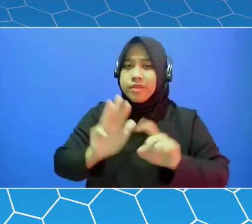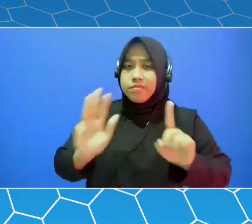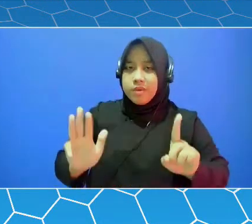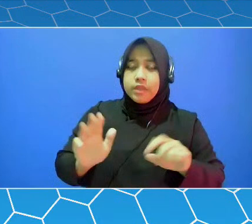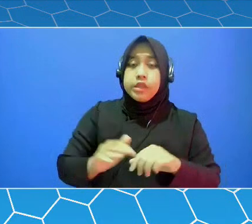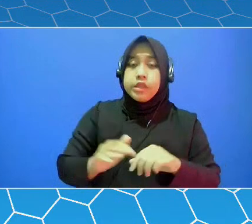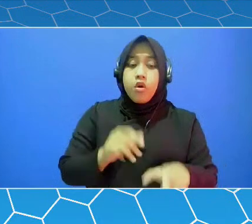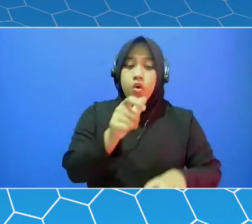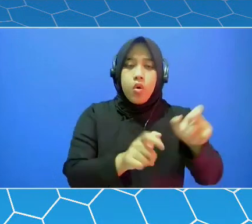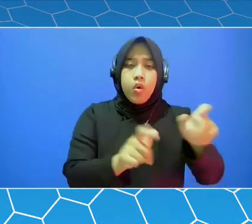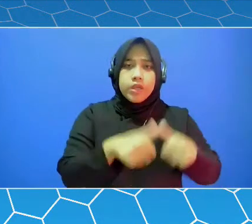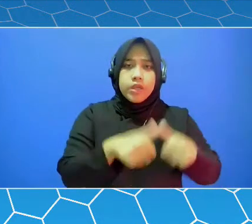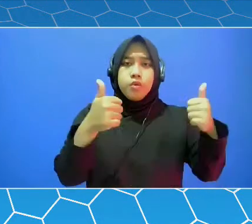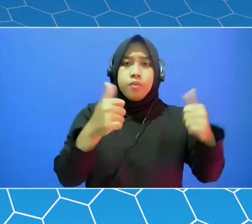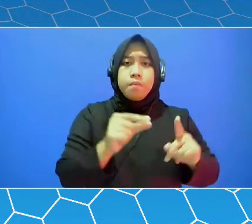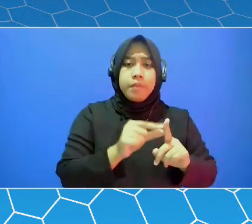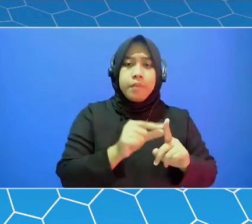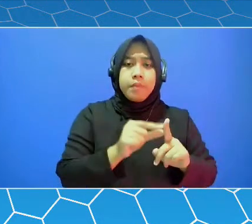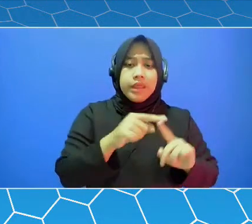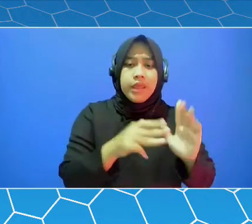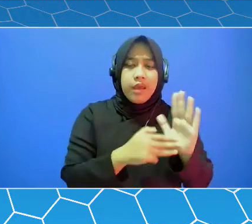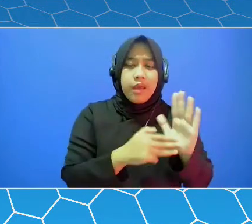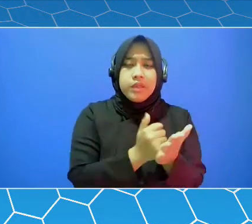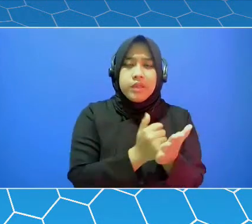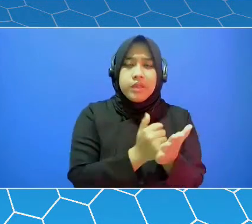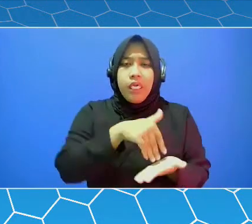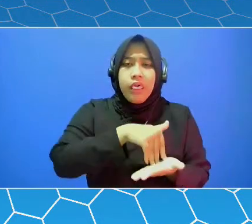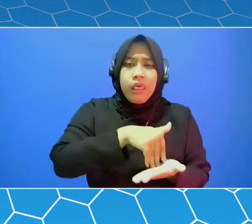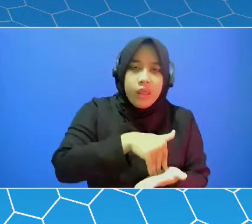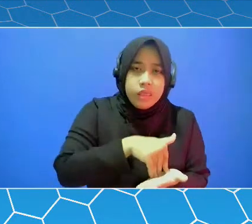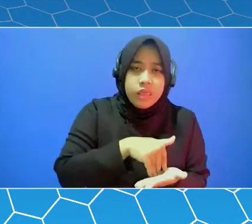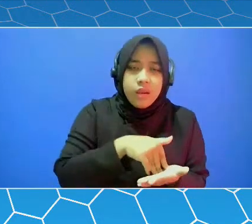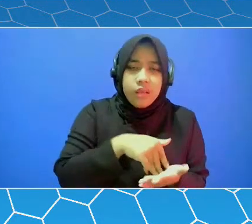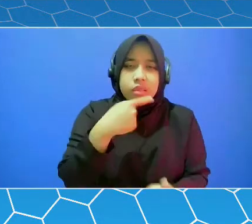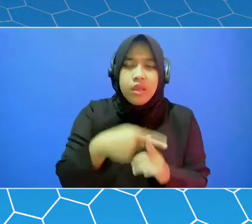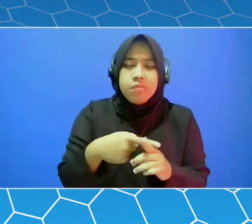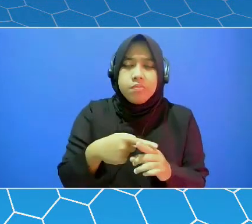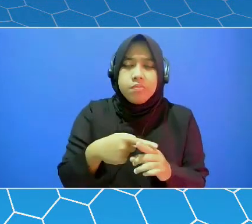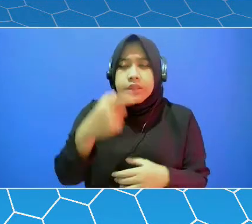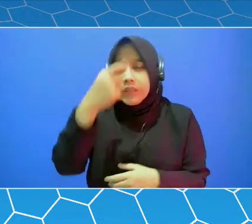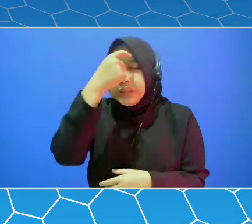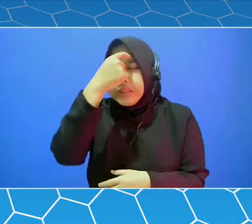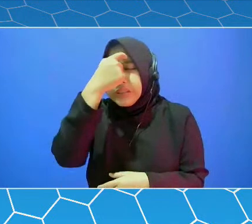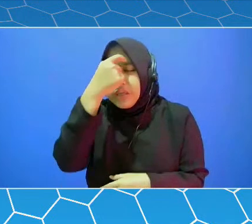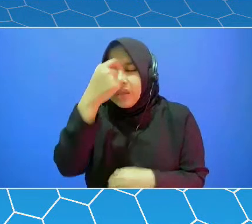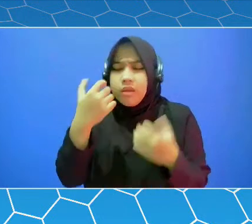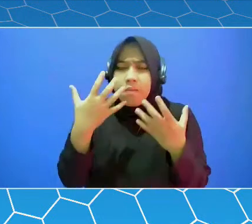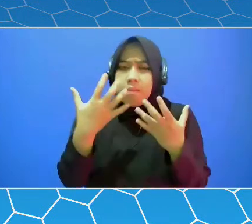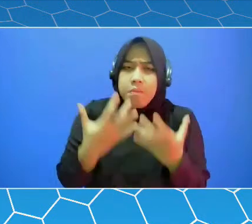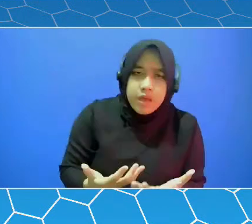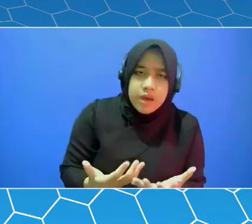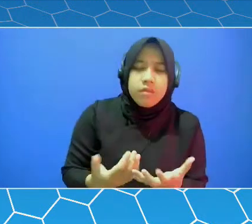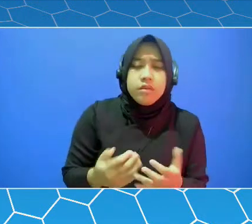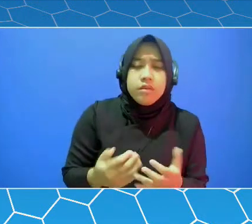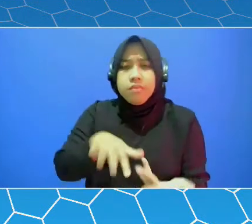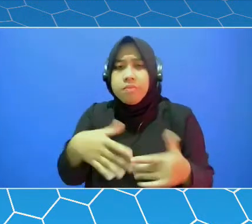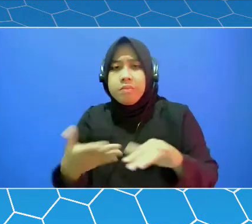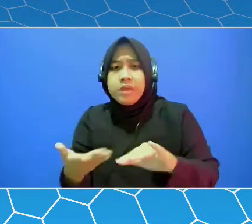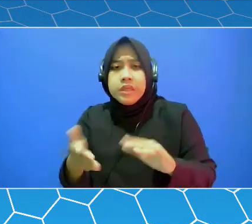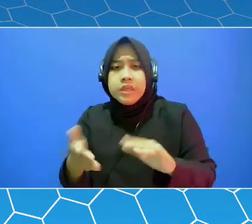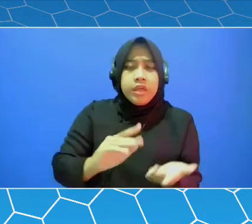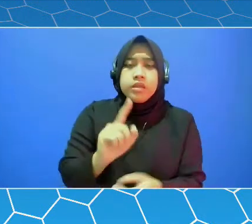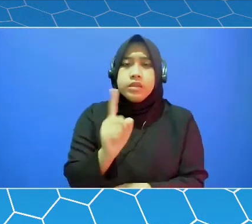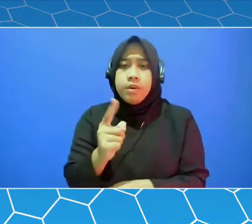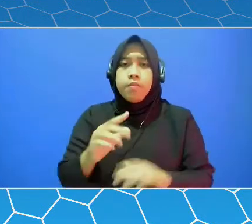more vulnerable to becoming severely ill or dying from COVID-19, as we know. Despite so, the NCD care throughout the country has been disrupted